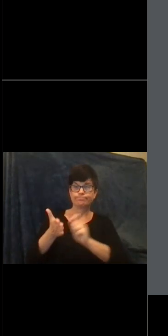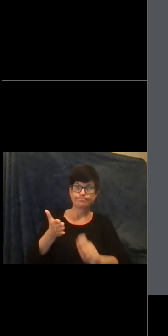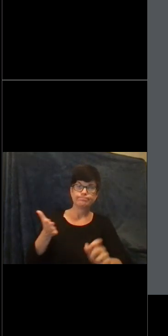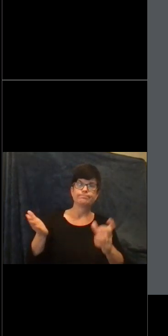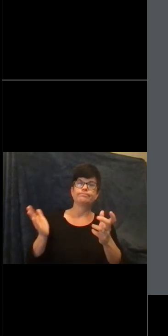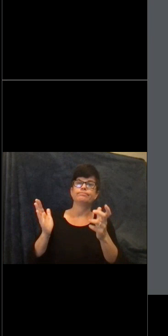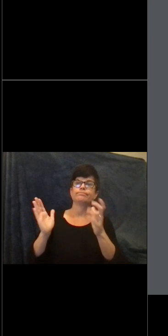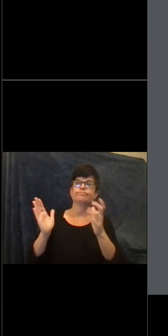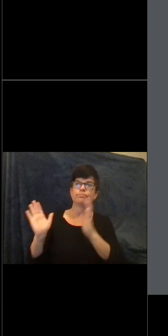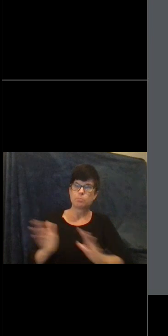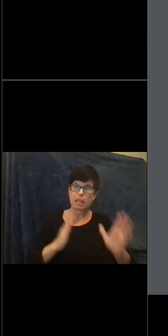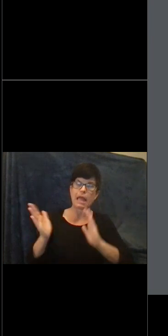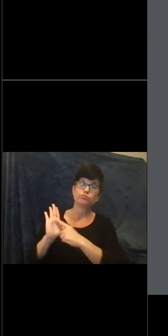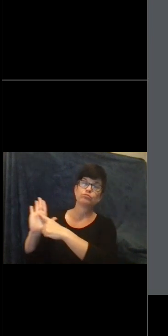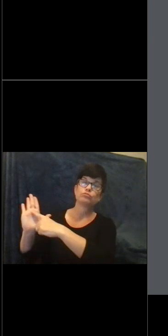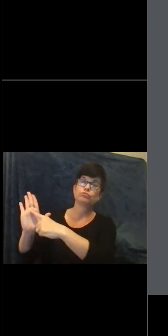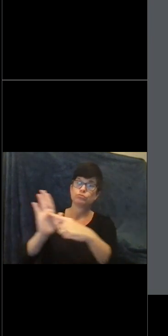you can show.